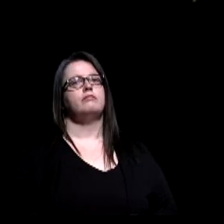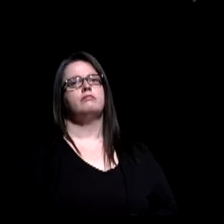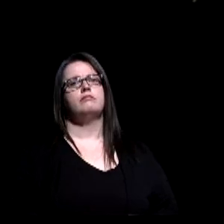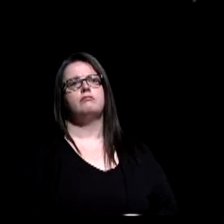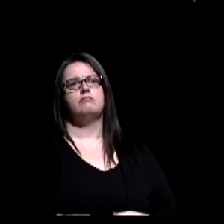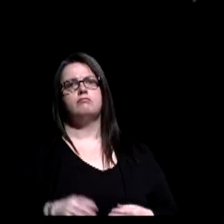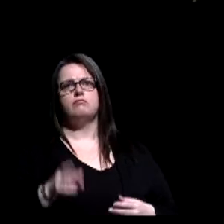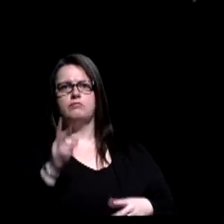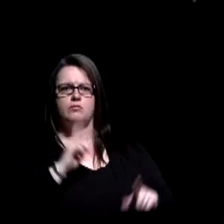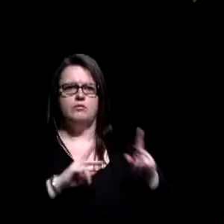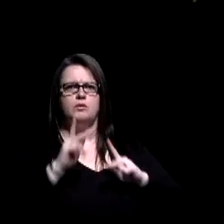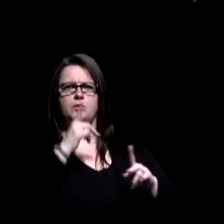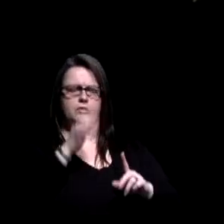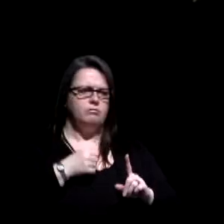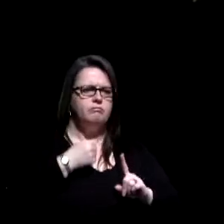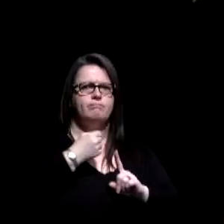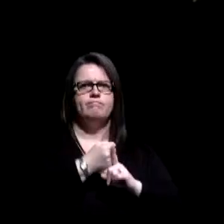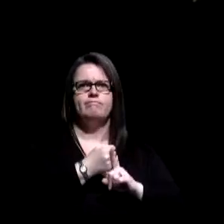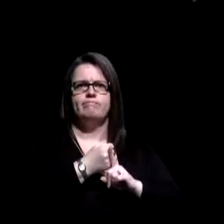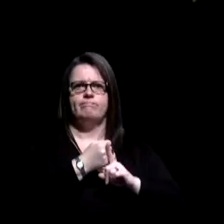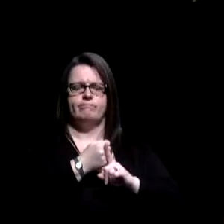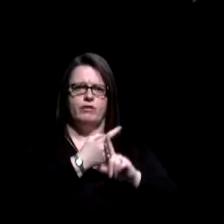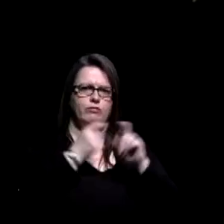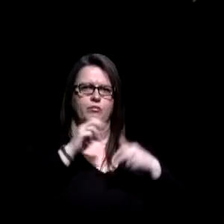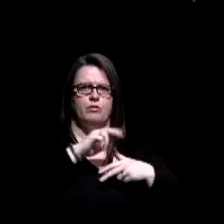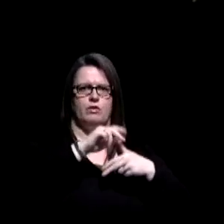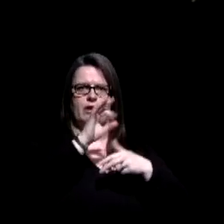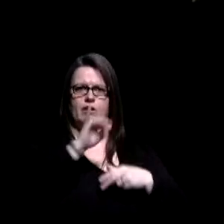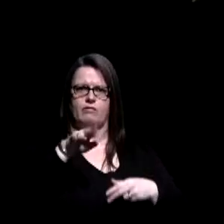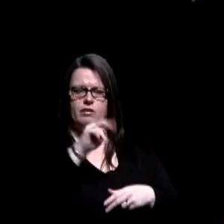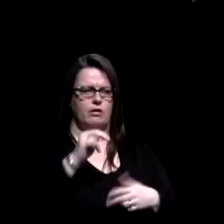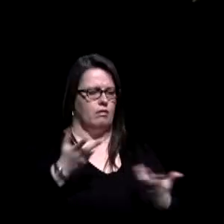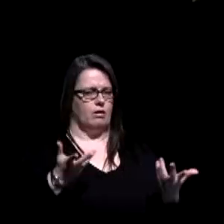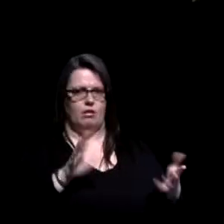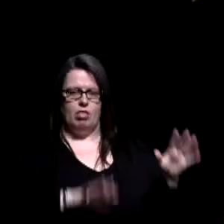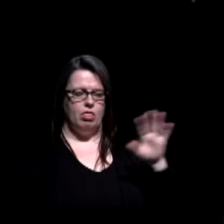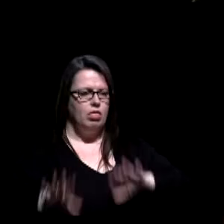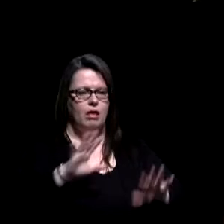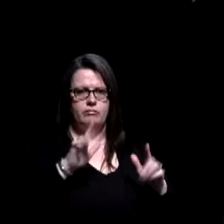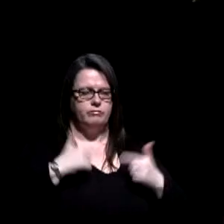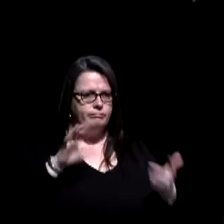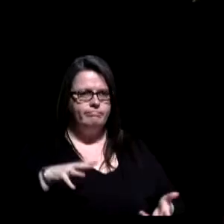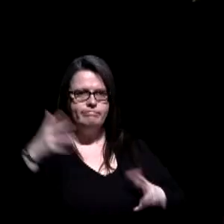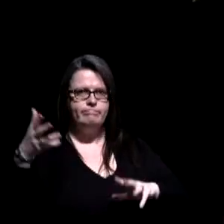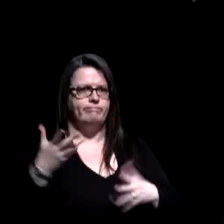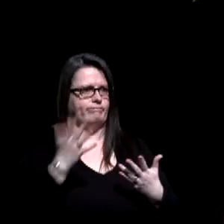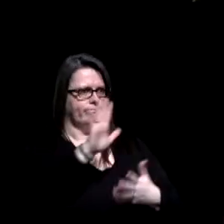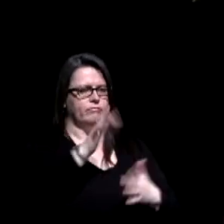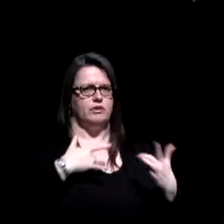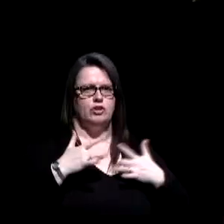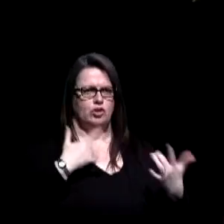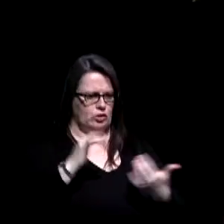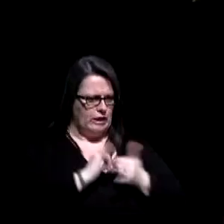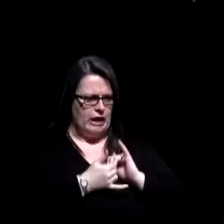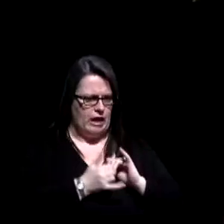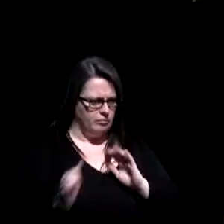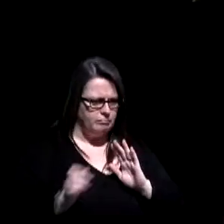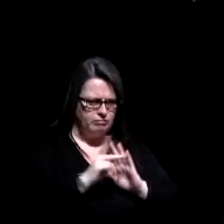Residents impacted by Hurricane Fiona faced uncertainty and concern as they looked to rebuild their lives in the wake